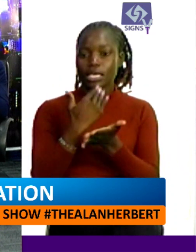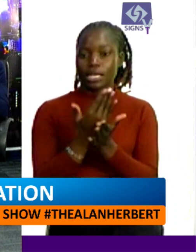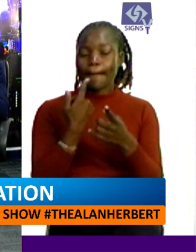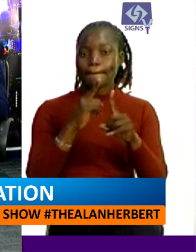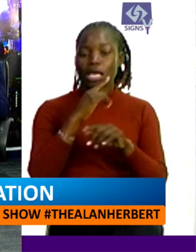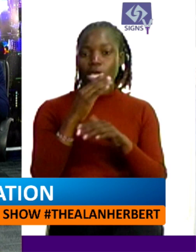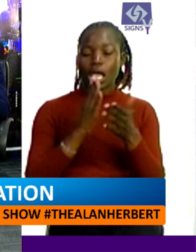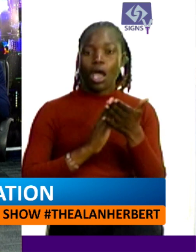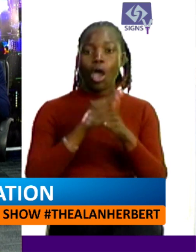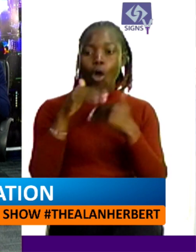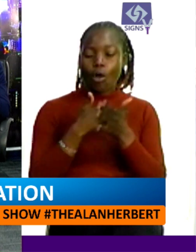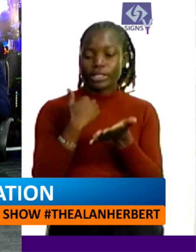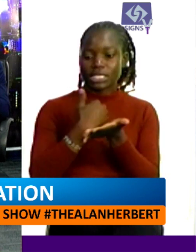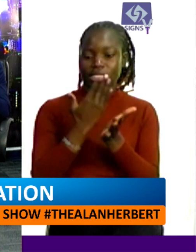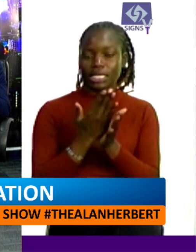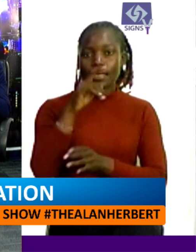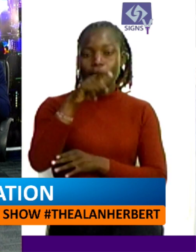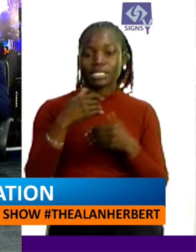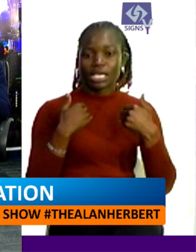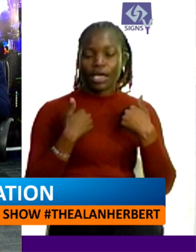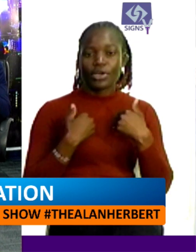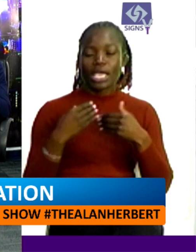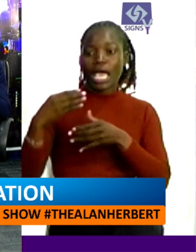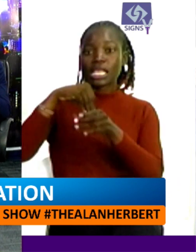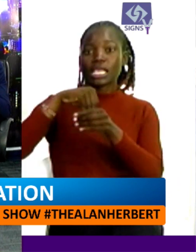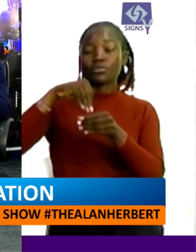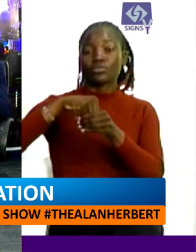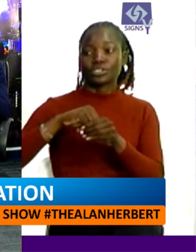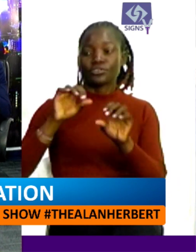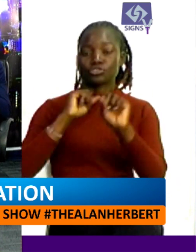all sectors, and that we need to have an inclusive society. Yes.